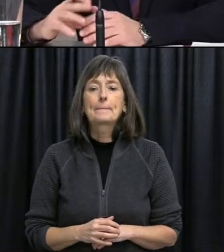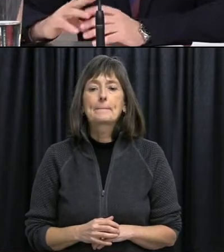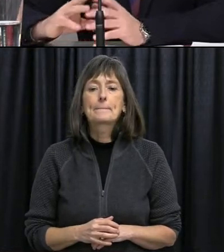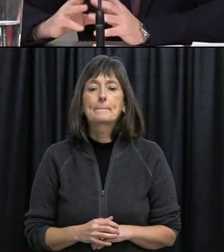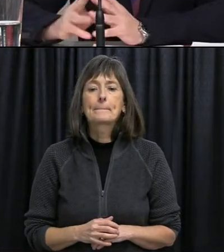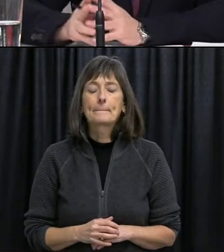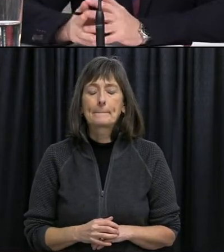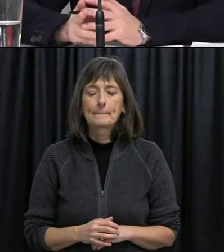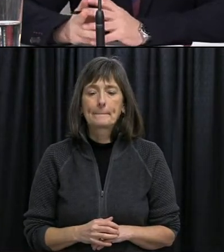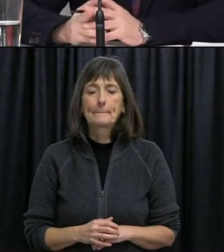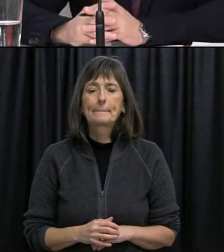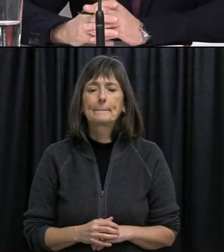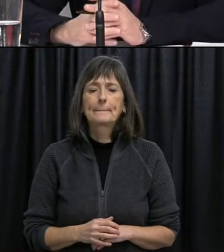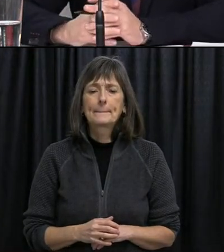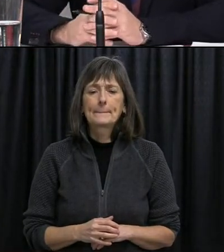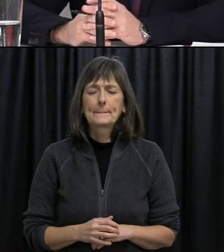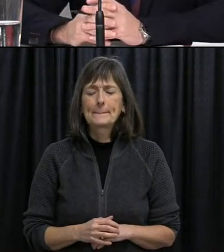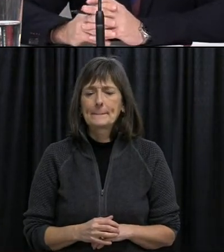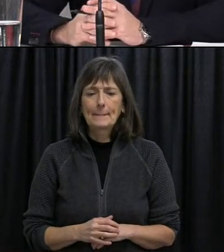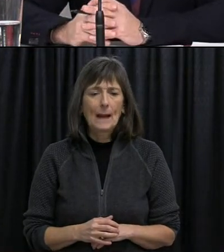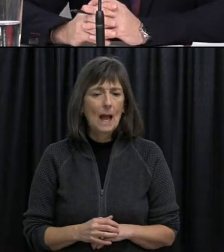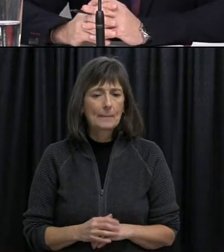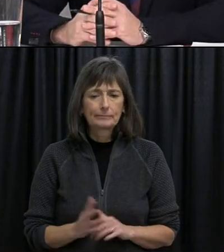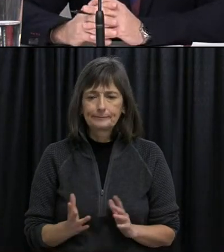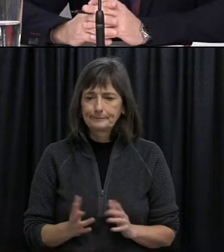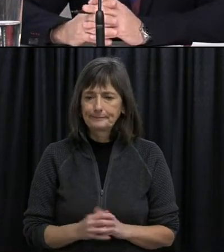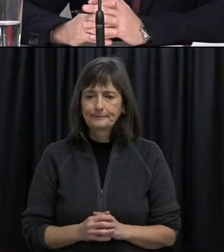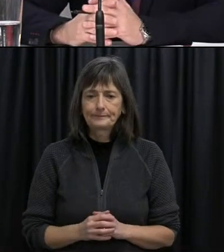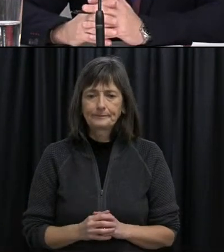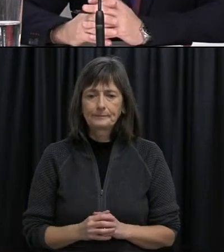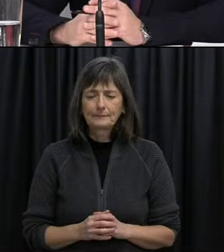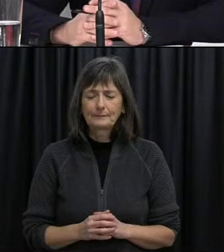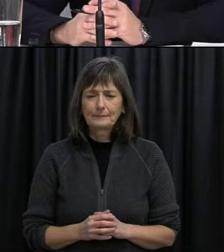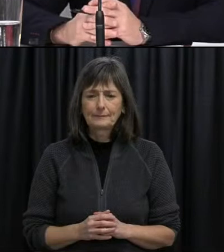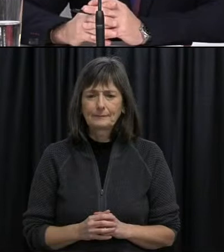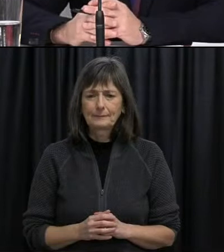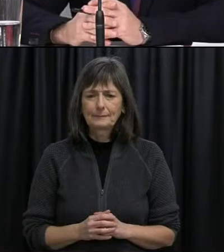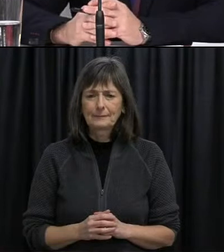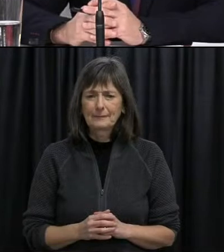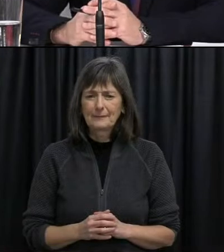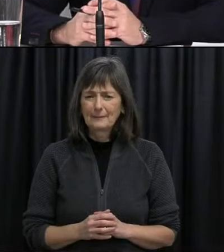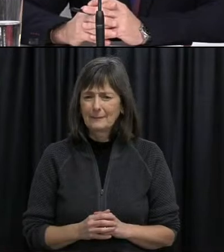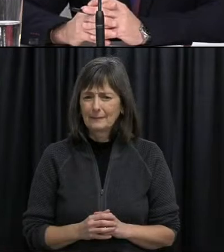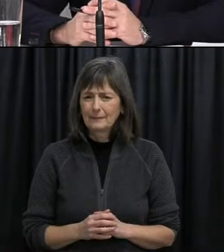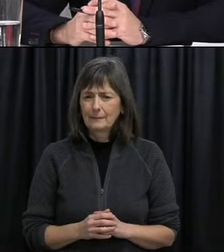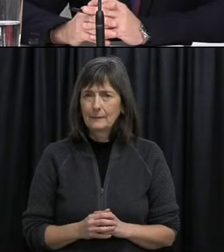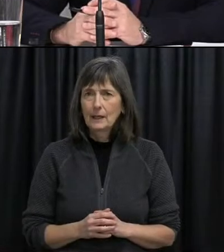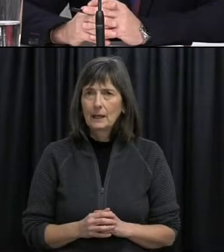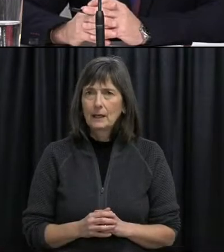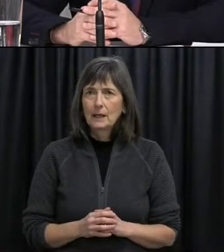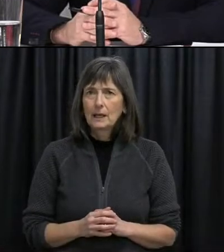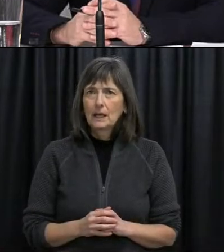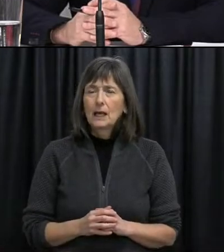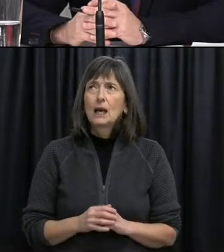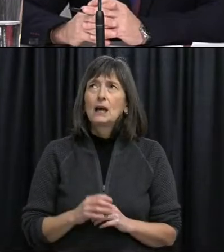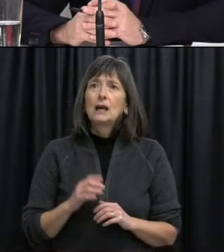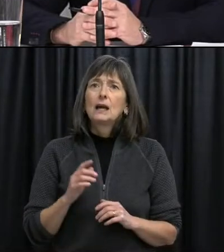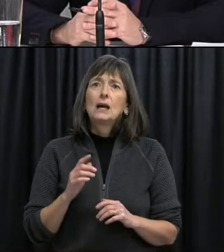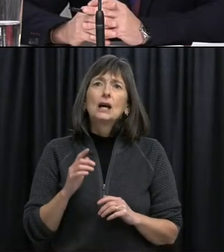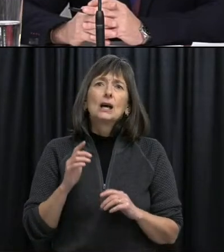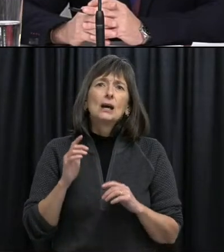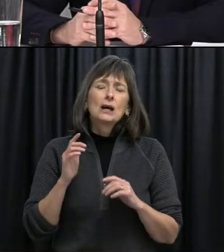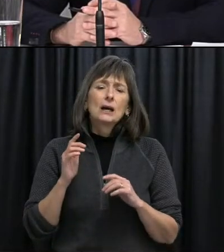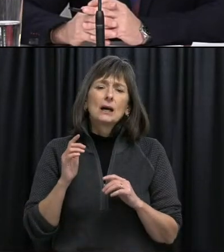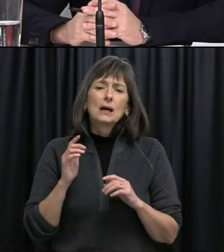And I'm wondering, are we clear yet what vaccines are actually gone